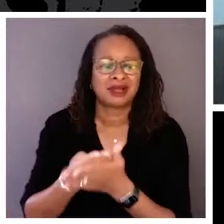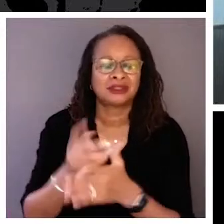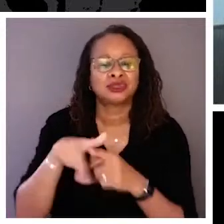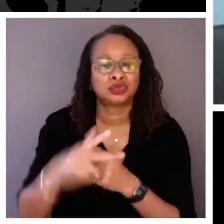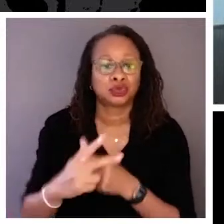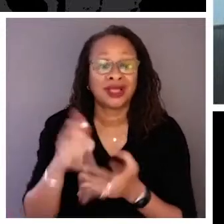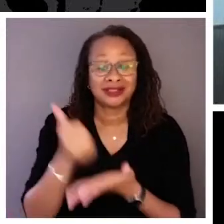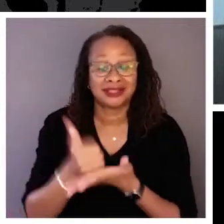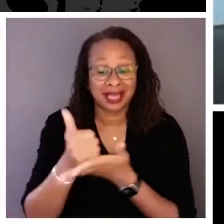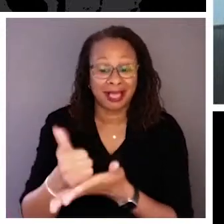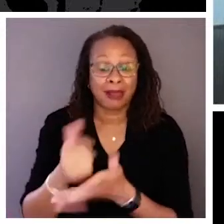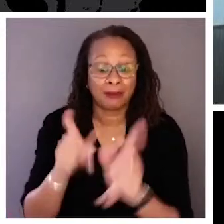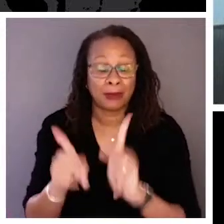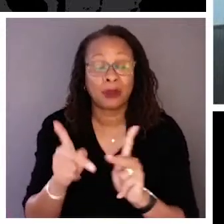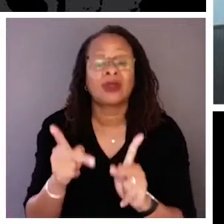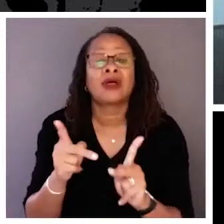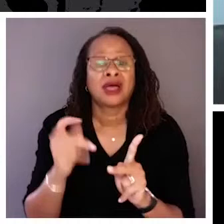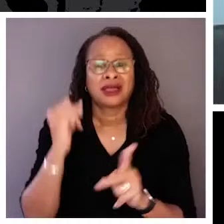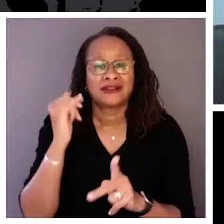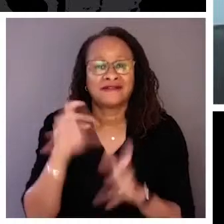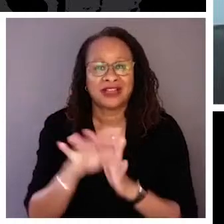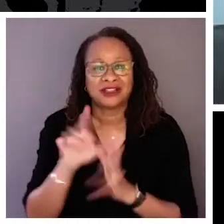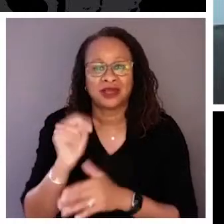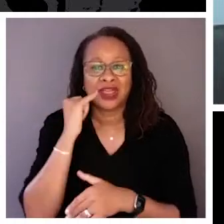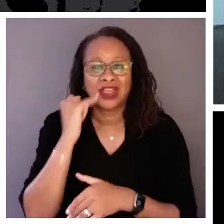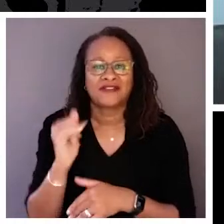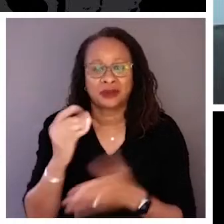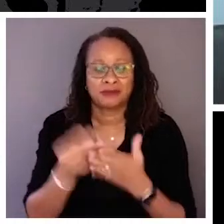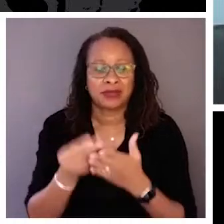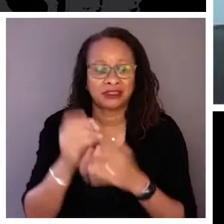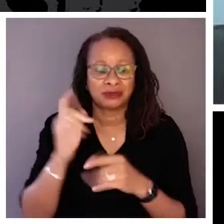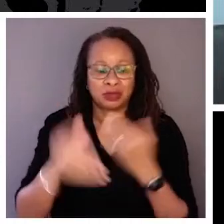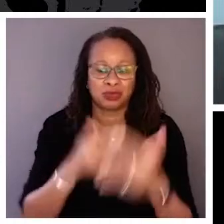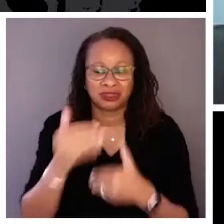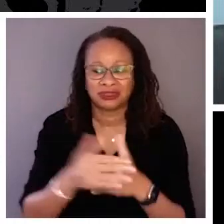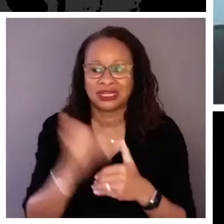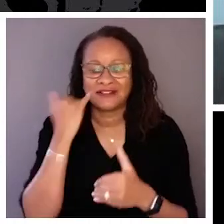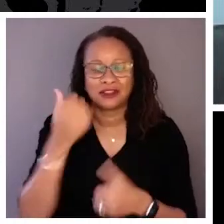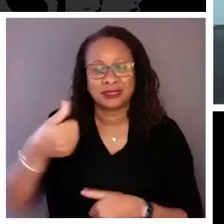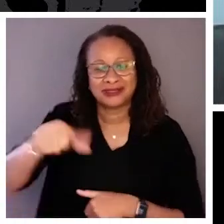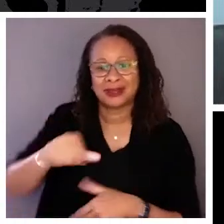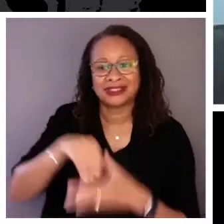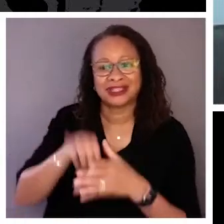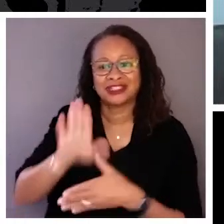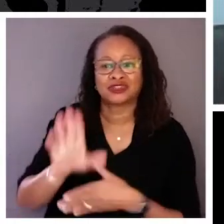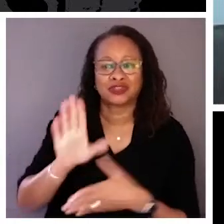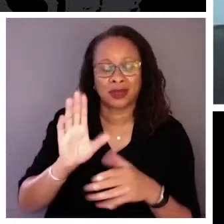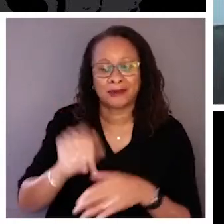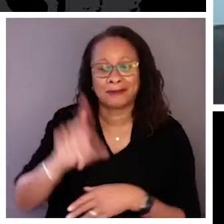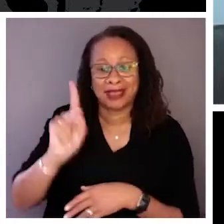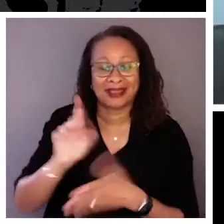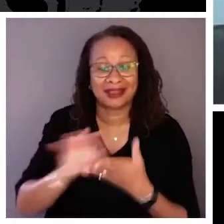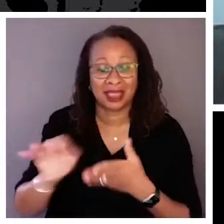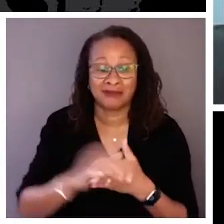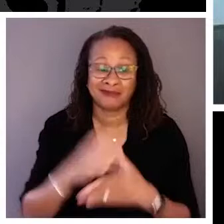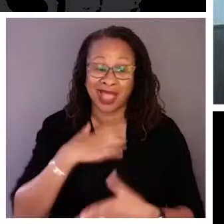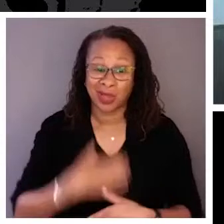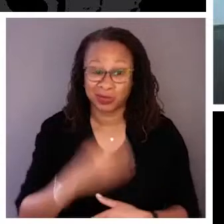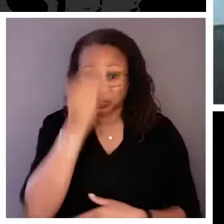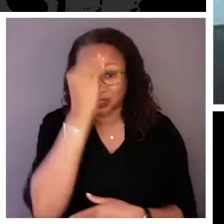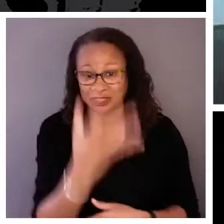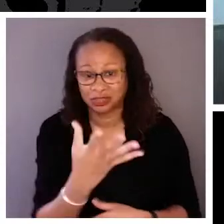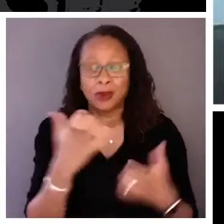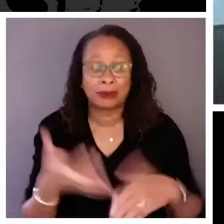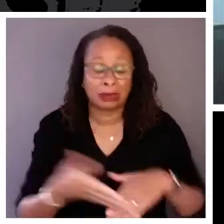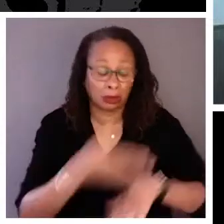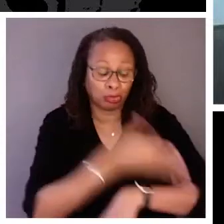their refunds have been processed and if they're being deposited into their bank accounts. So I wish I could tell you it's going to be much better this